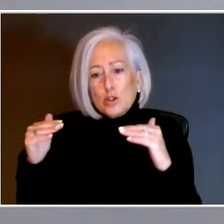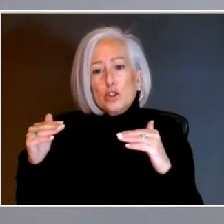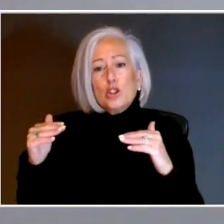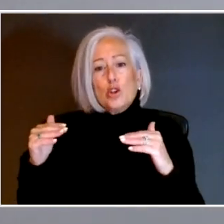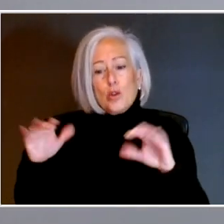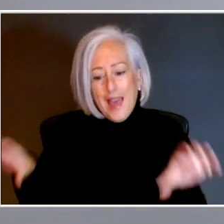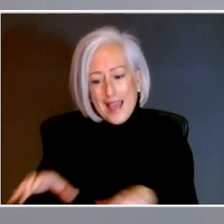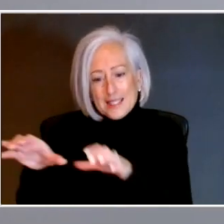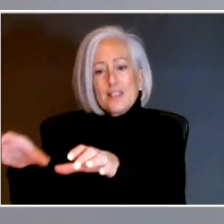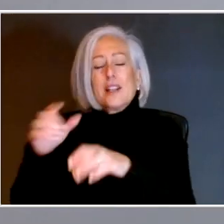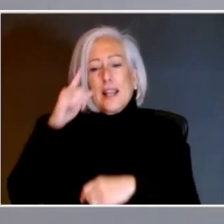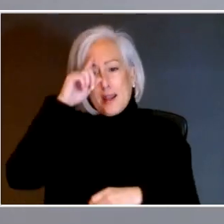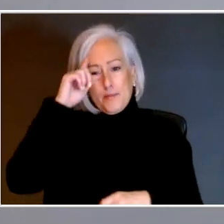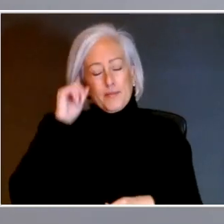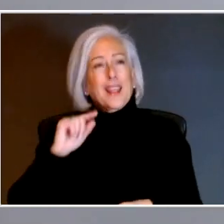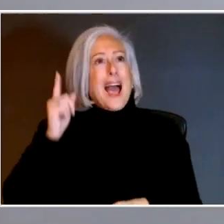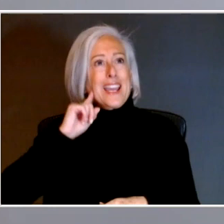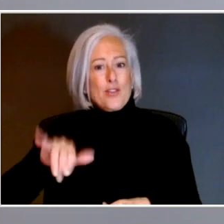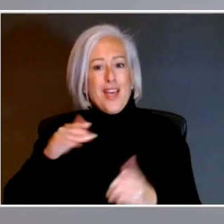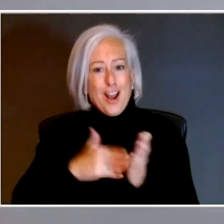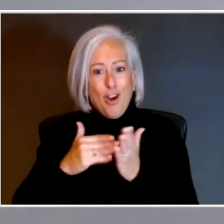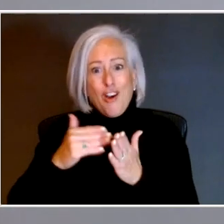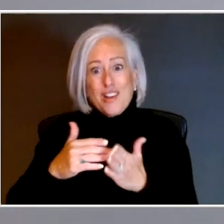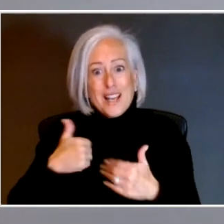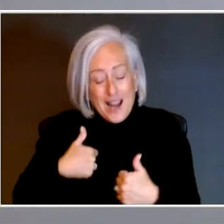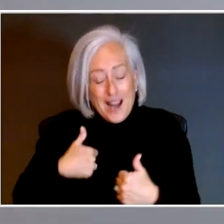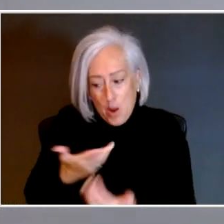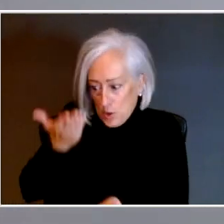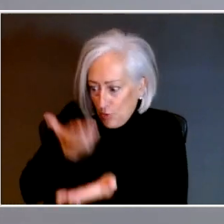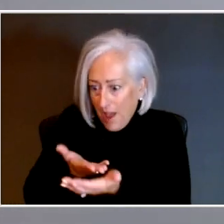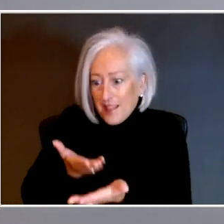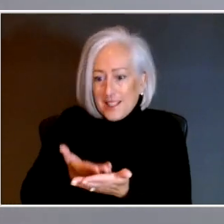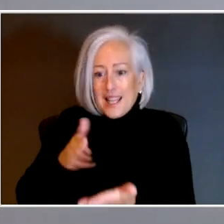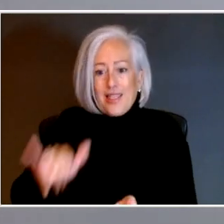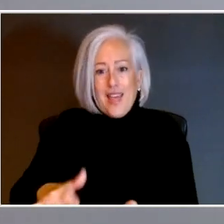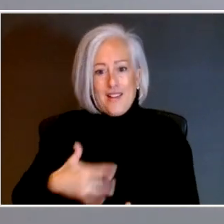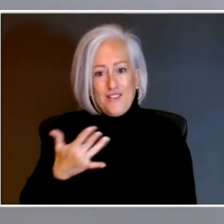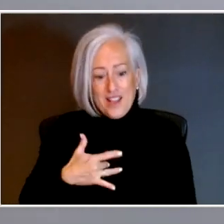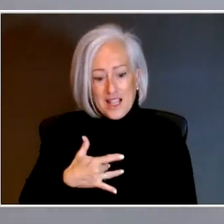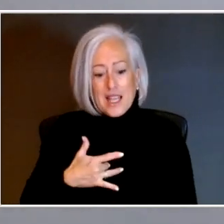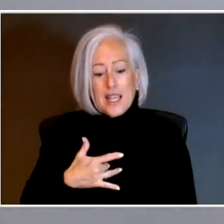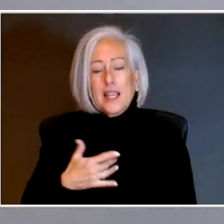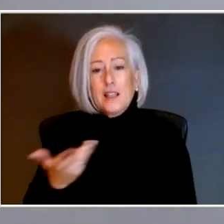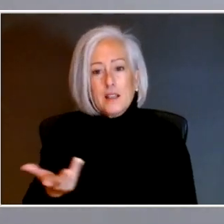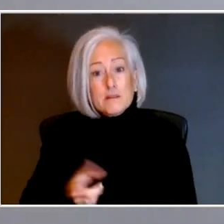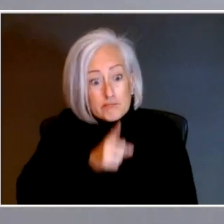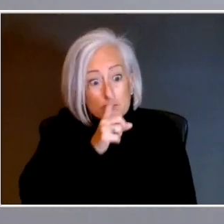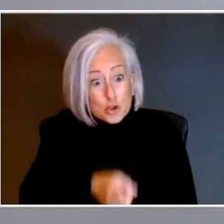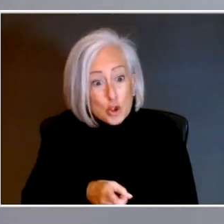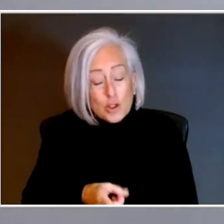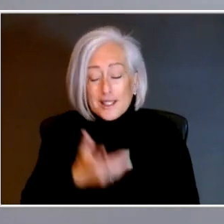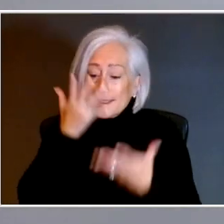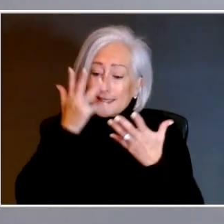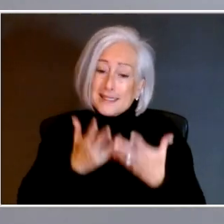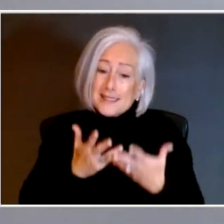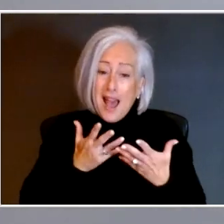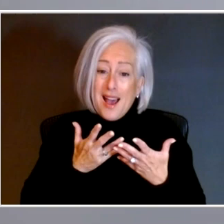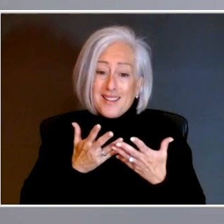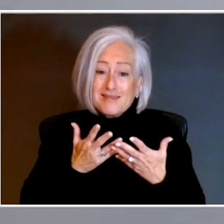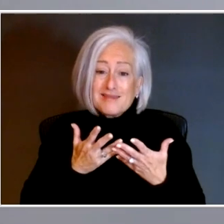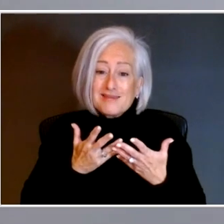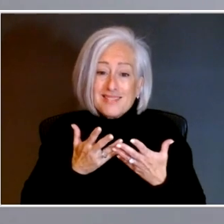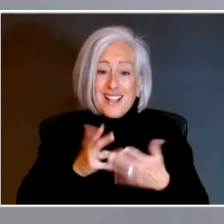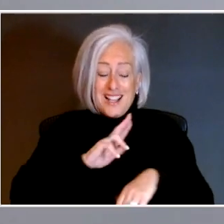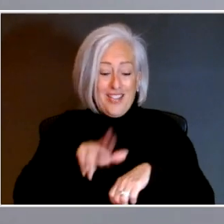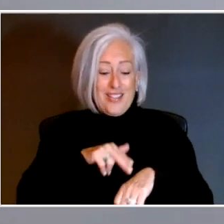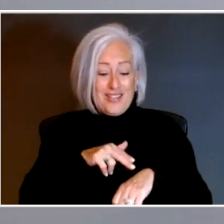patients, and I do really like to validate those feelings that my female athletes have. It's truly, unfortunately, normal